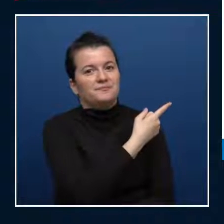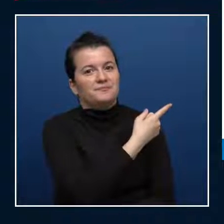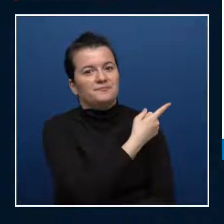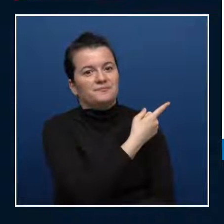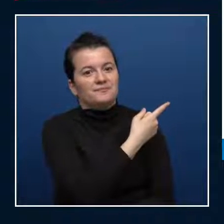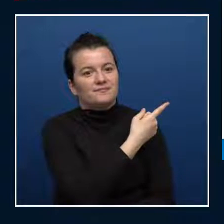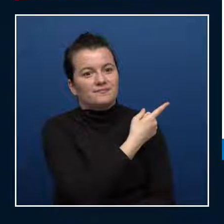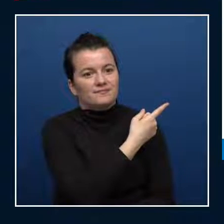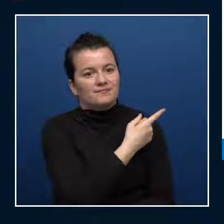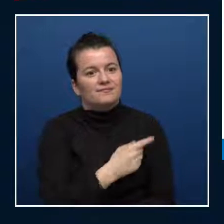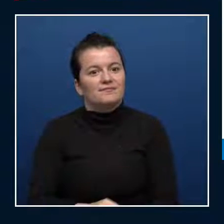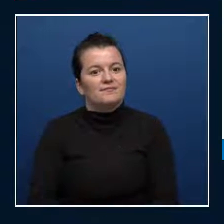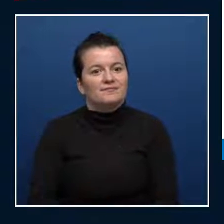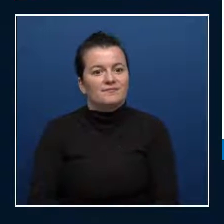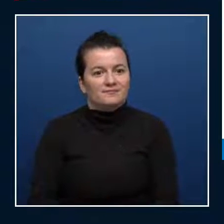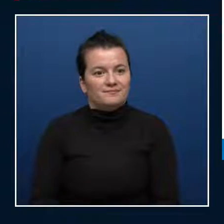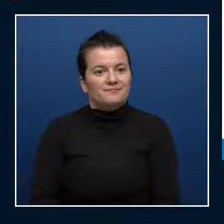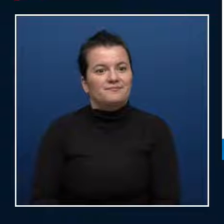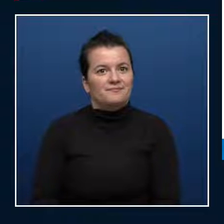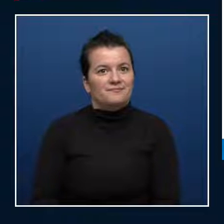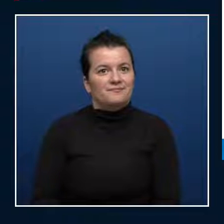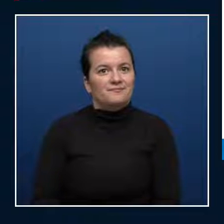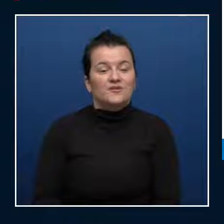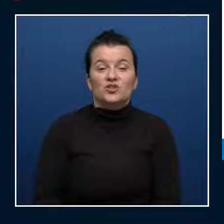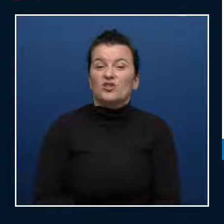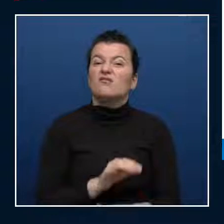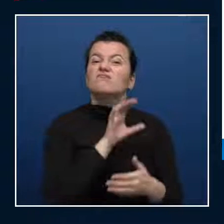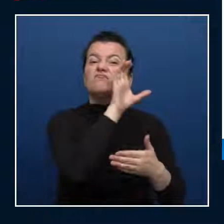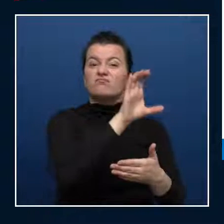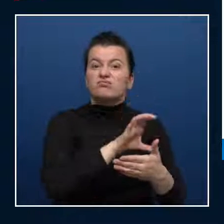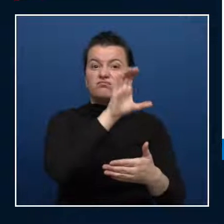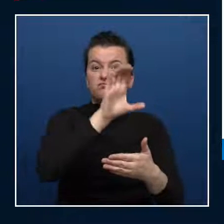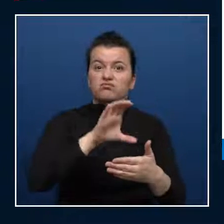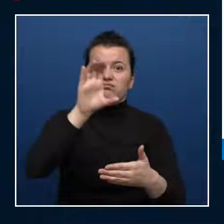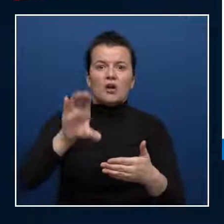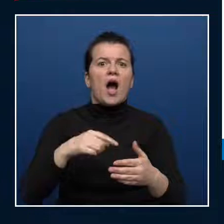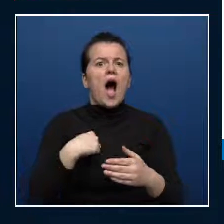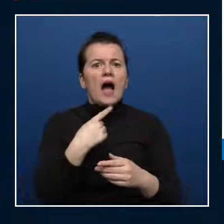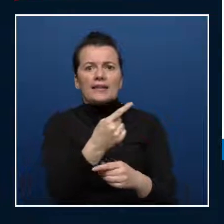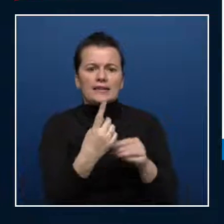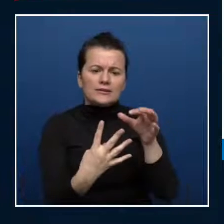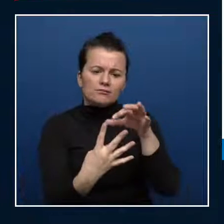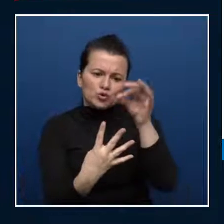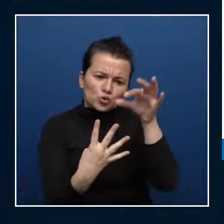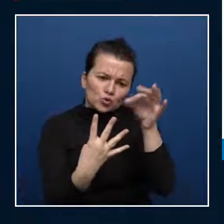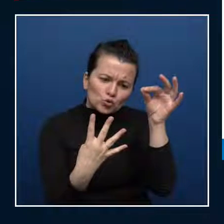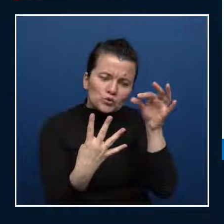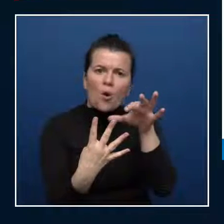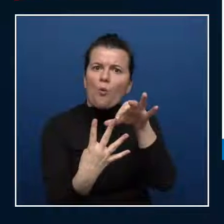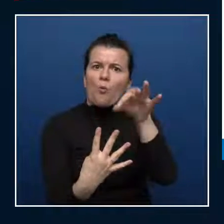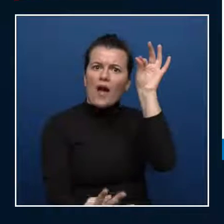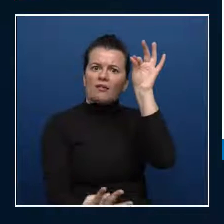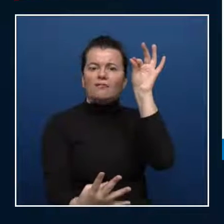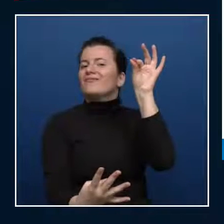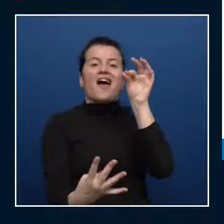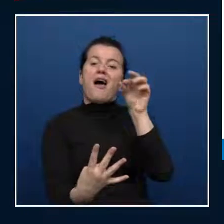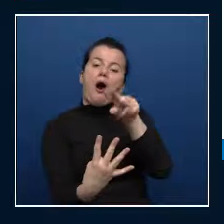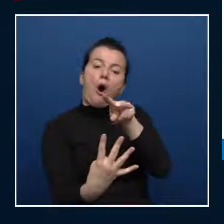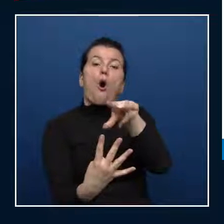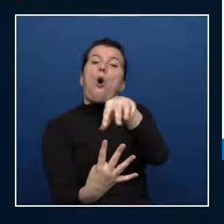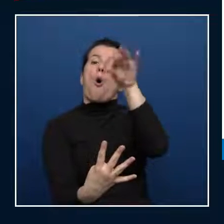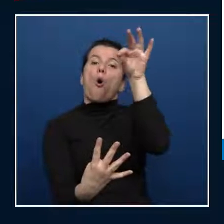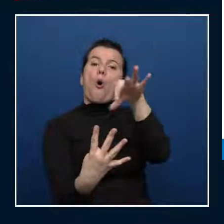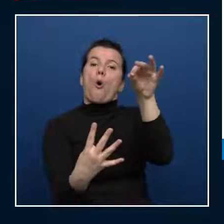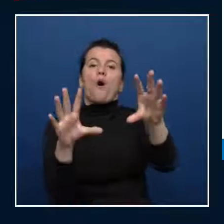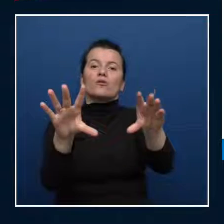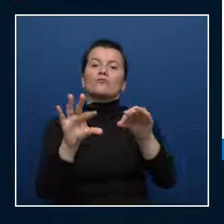Cosmos DB there. It isn't an either or in this scenario. They're being used together to make that the best solution, the